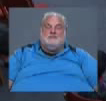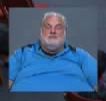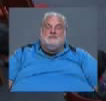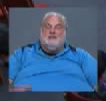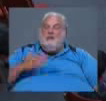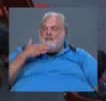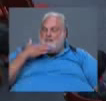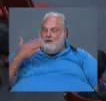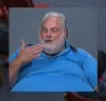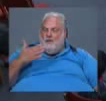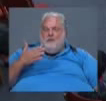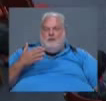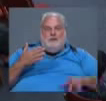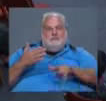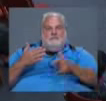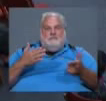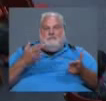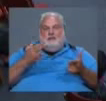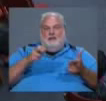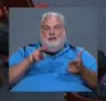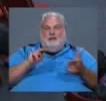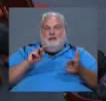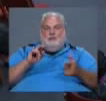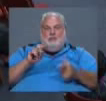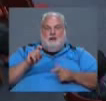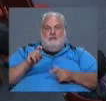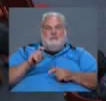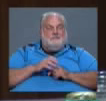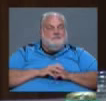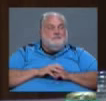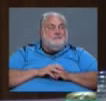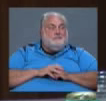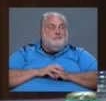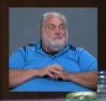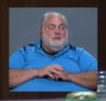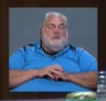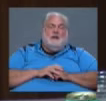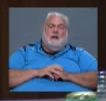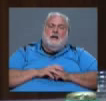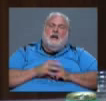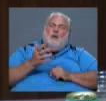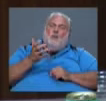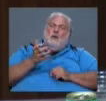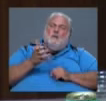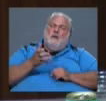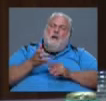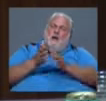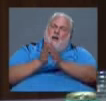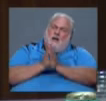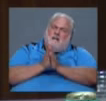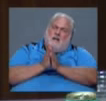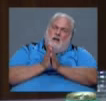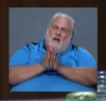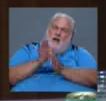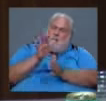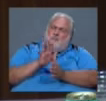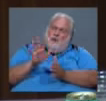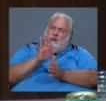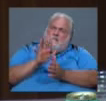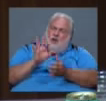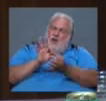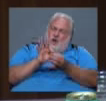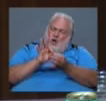Thank you. Director Hendricks, you're recognized. Yes, it's Mr. Moore. I wanted to ask him approximately what does it cost just to